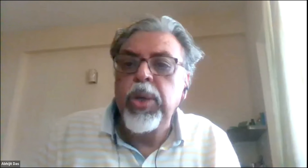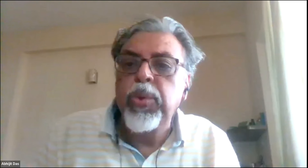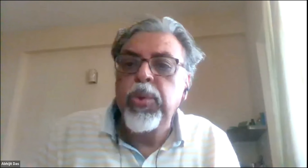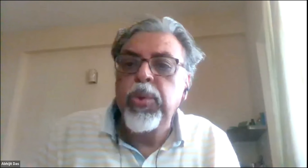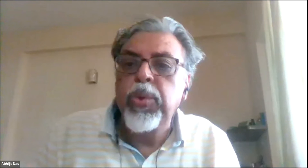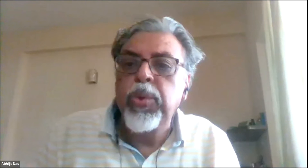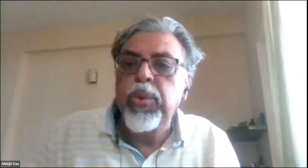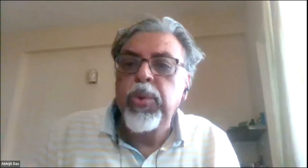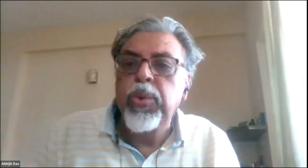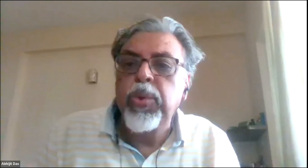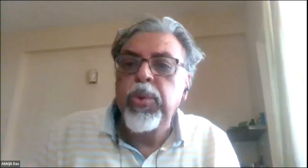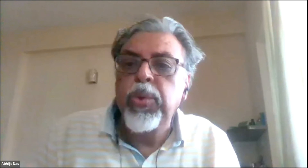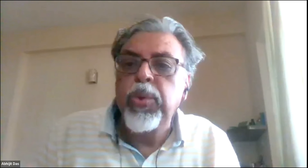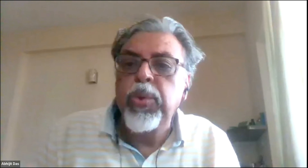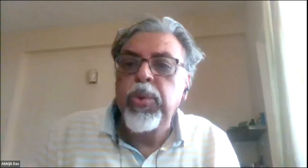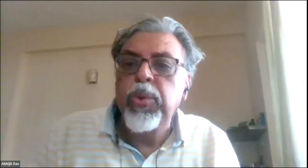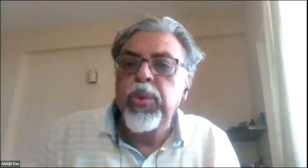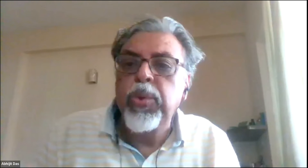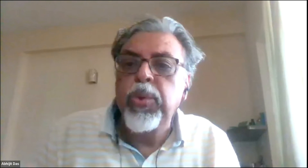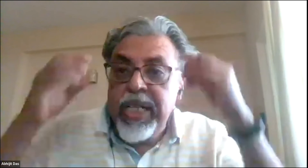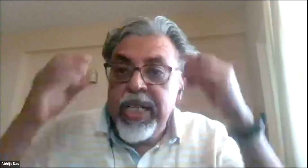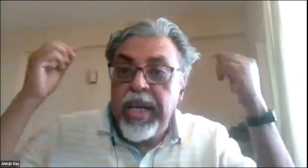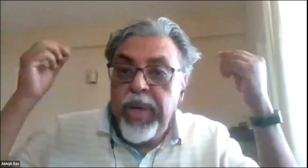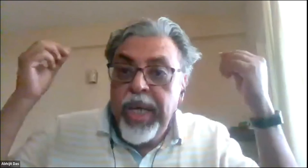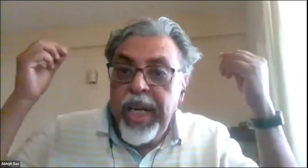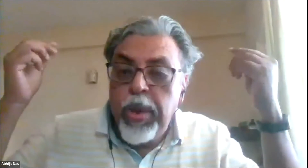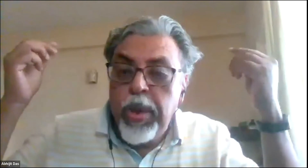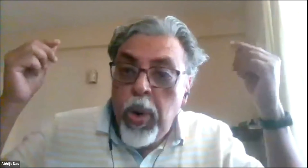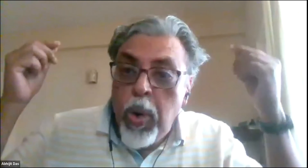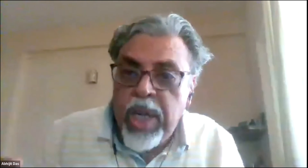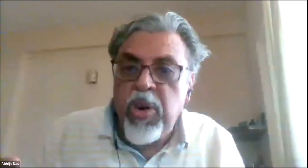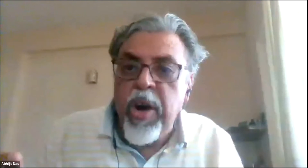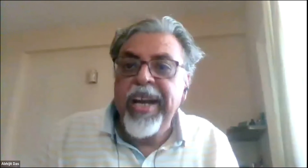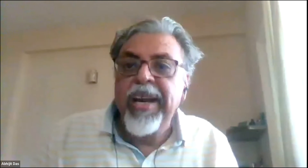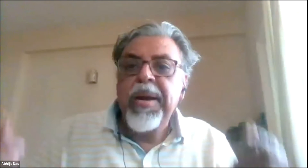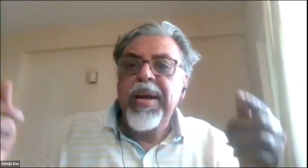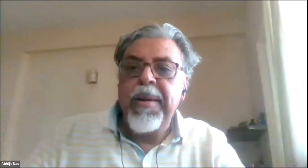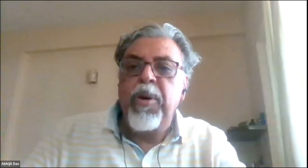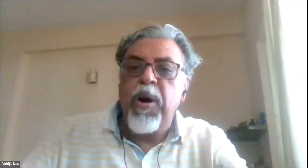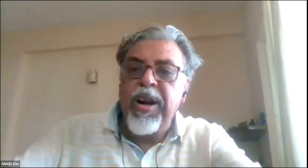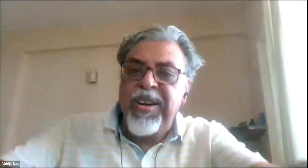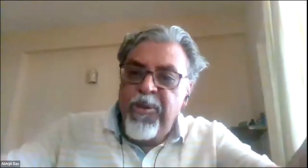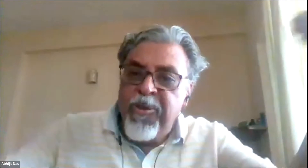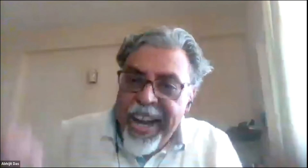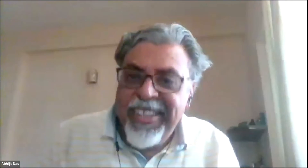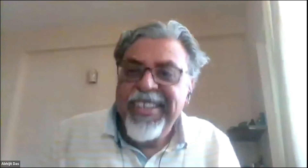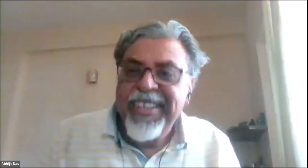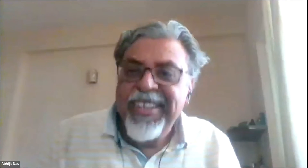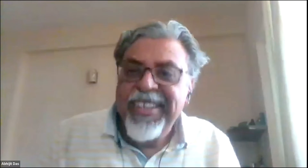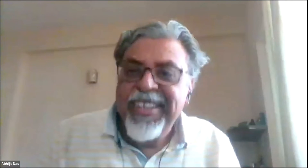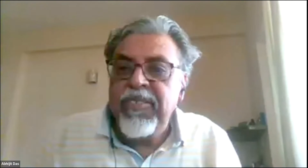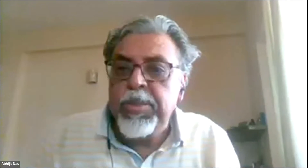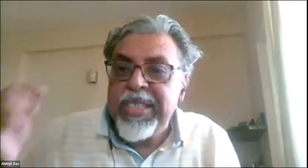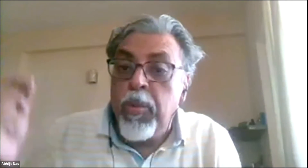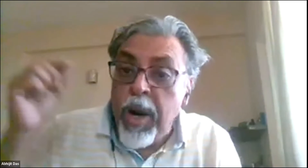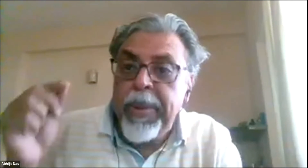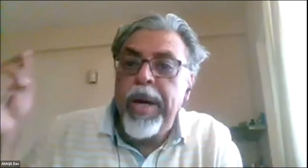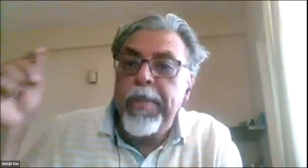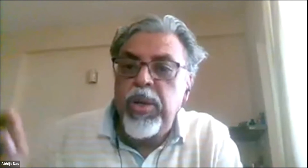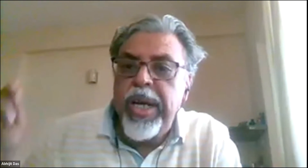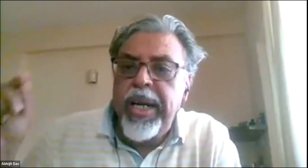you need new arrangements. For that, you need to go to the drawing board to find